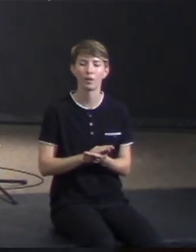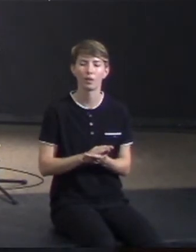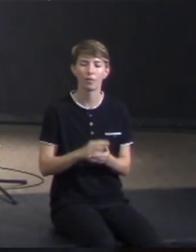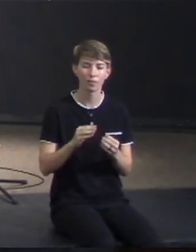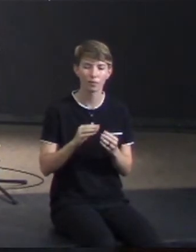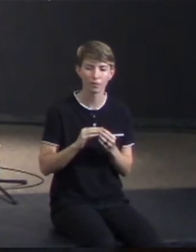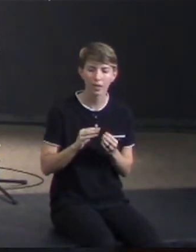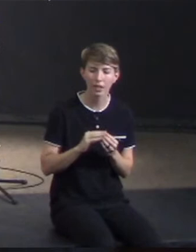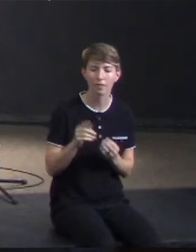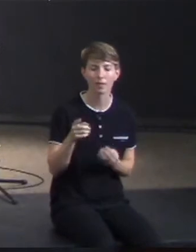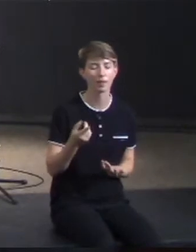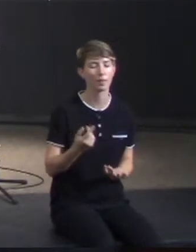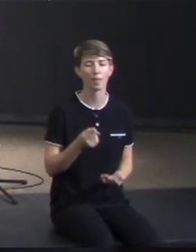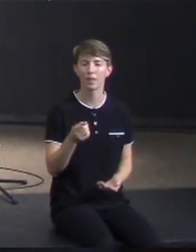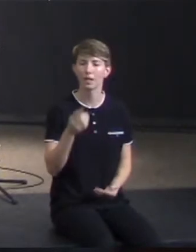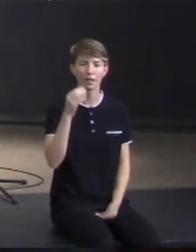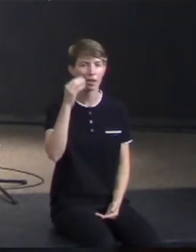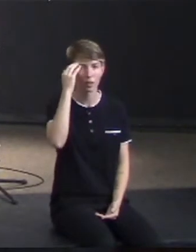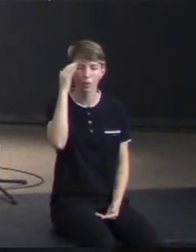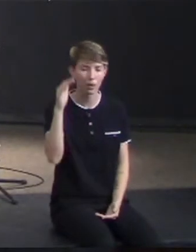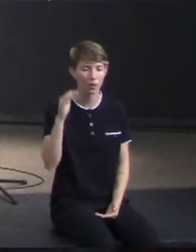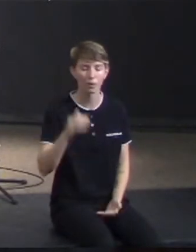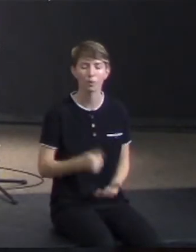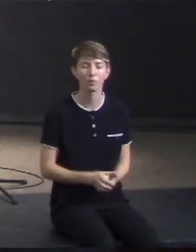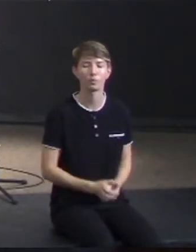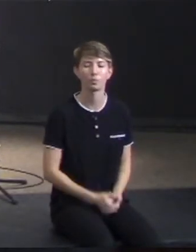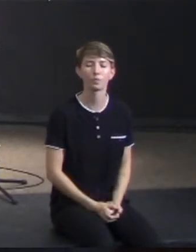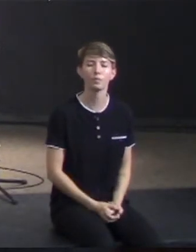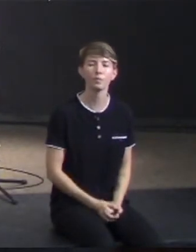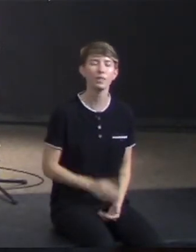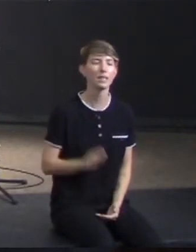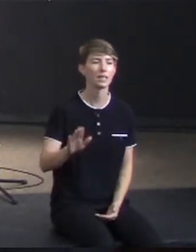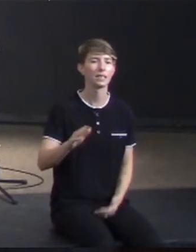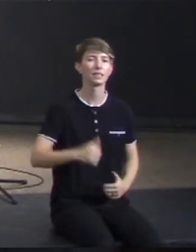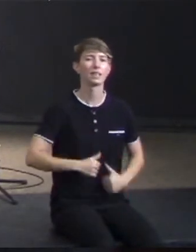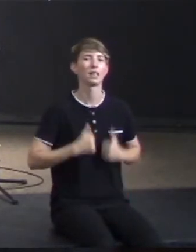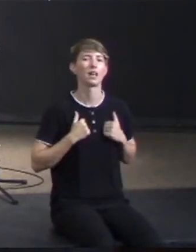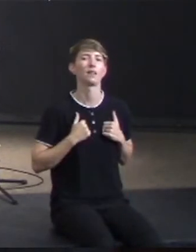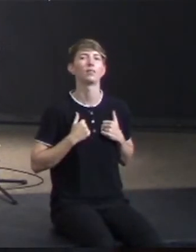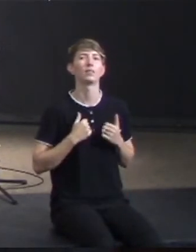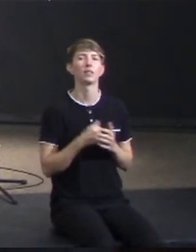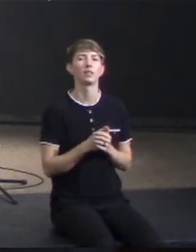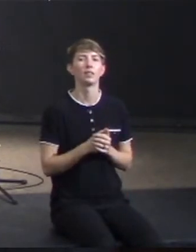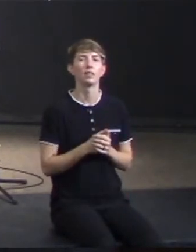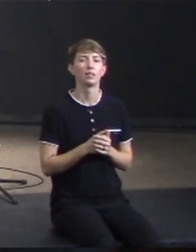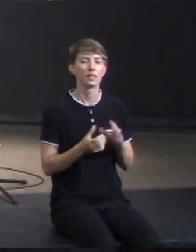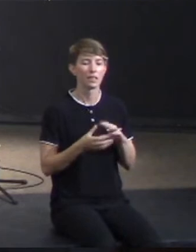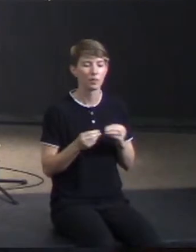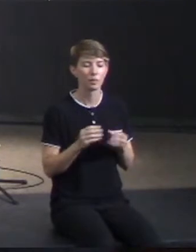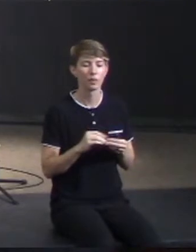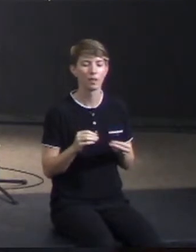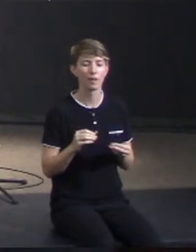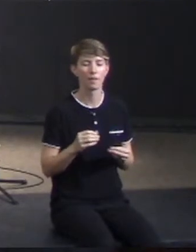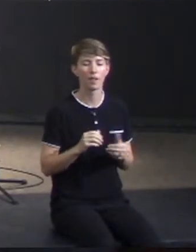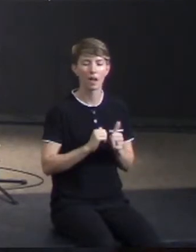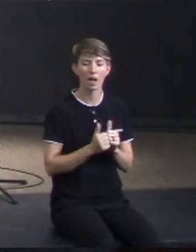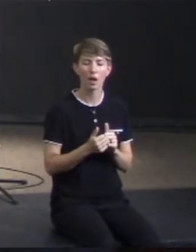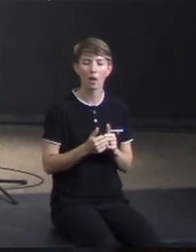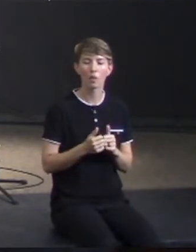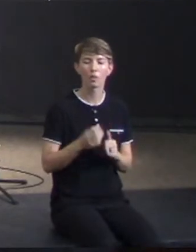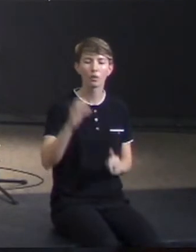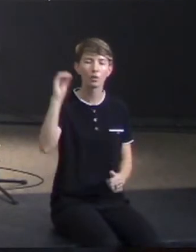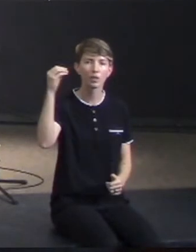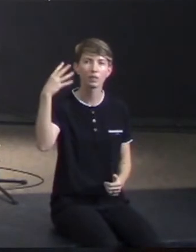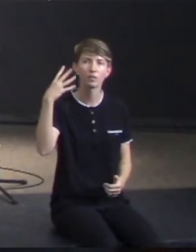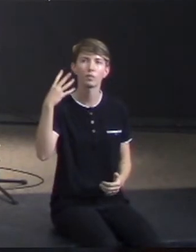And you know, his life was just, you know, a testimony of just, you know, how graceful he was, not to just, you know,